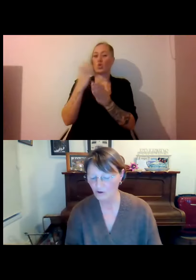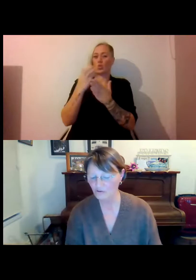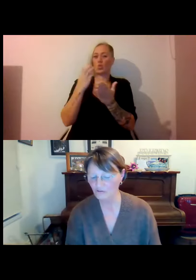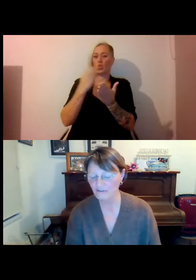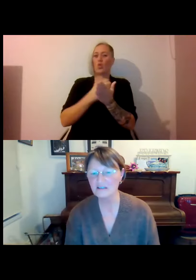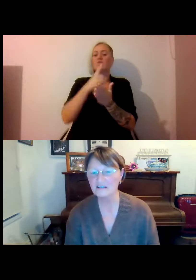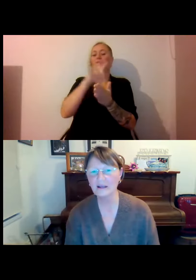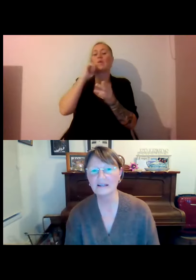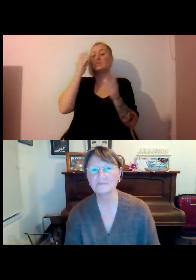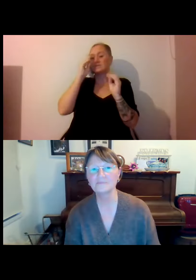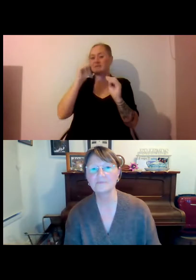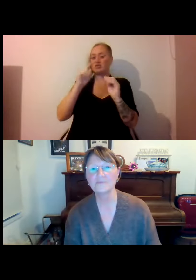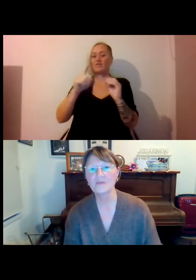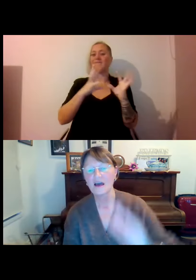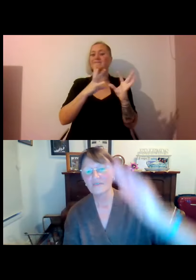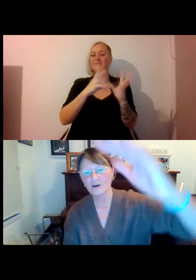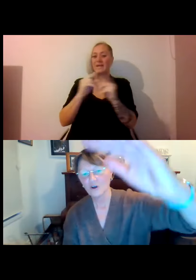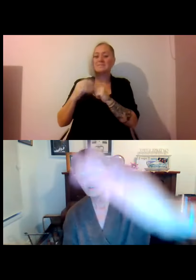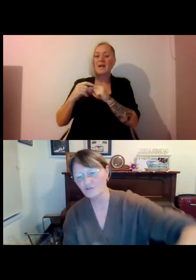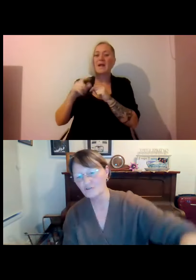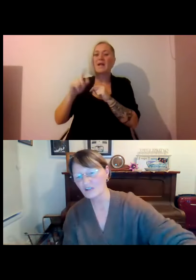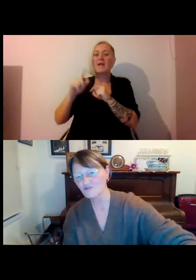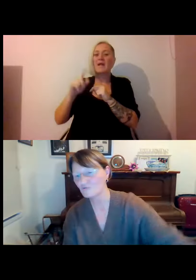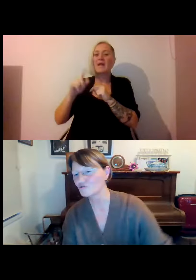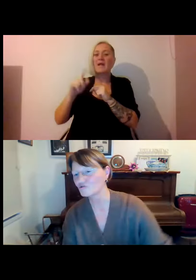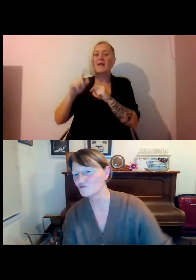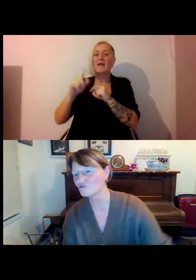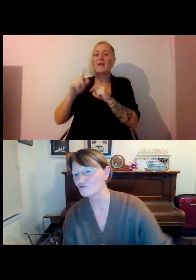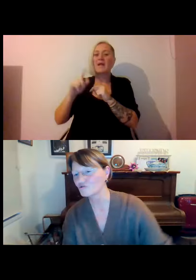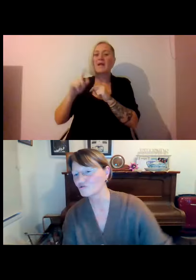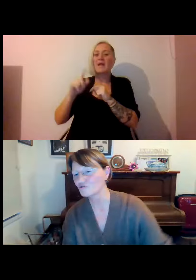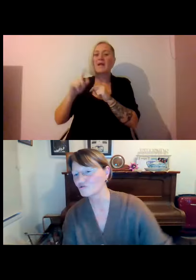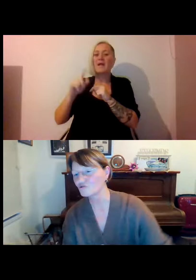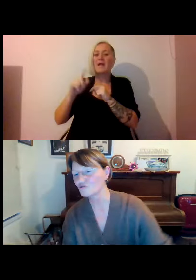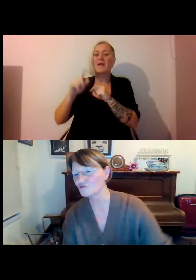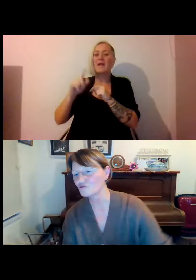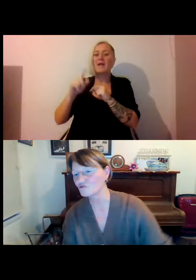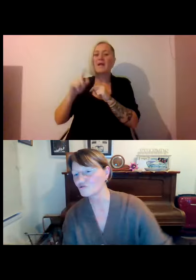they'll go through finger spelling, they'll go through natural